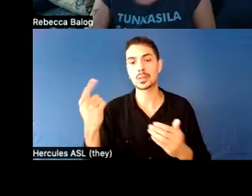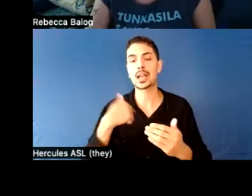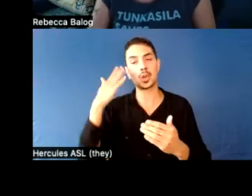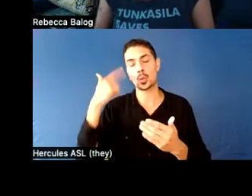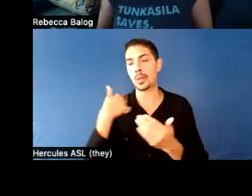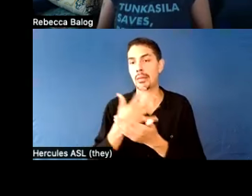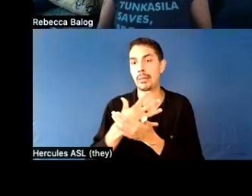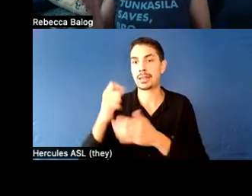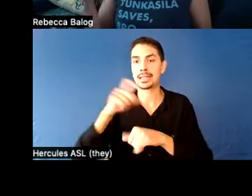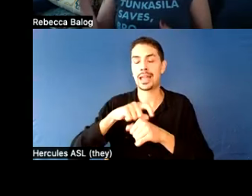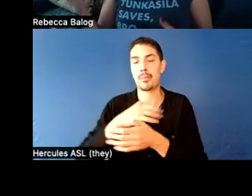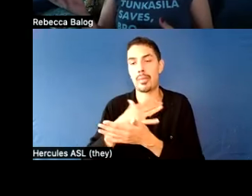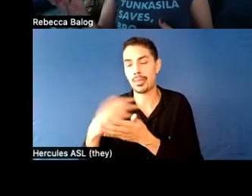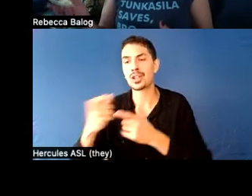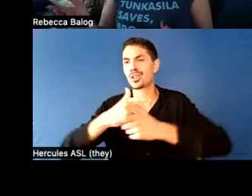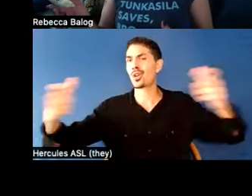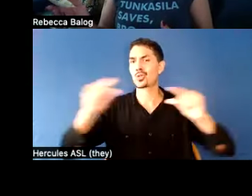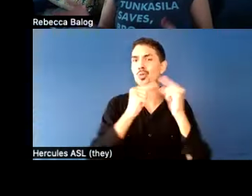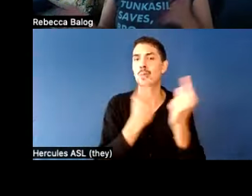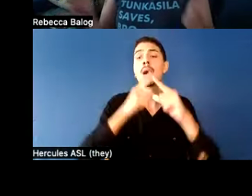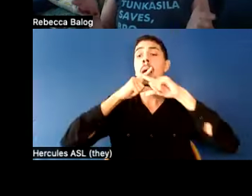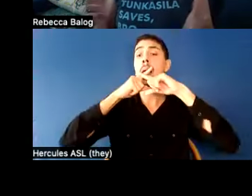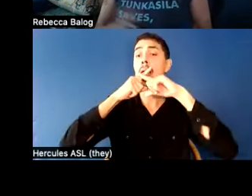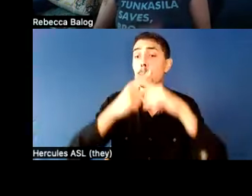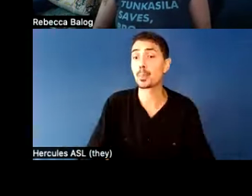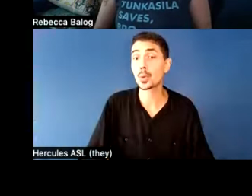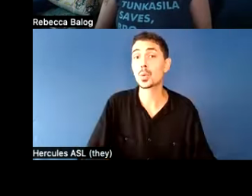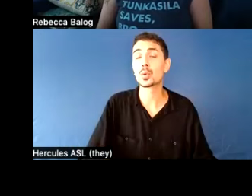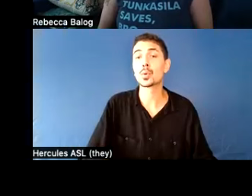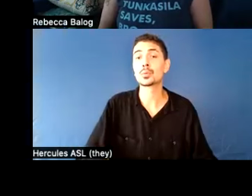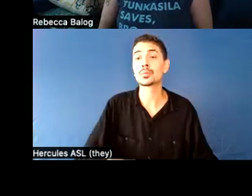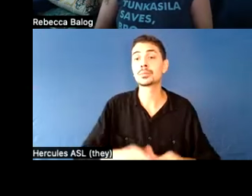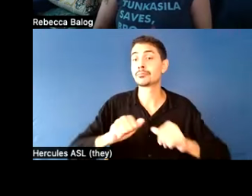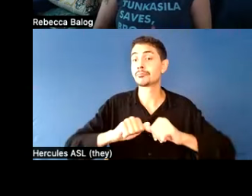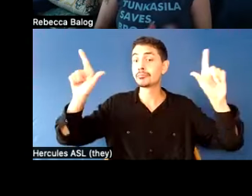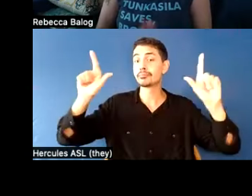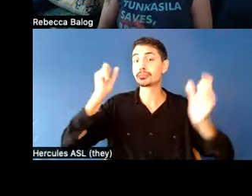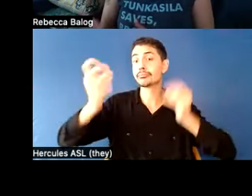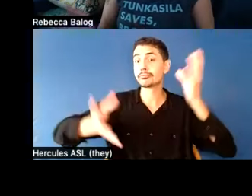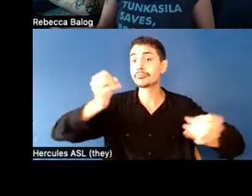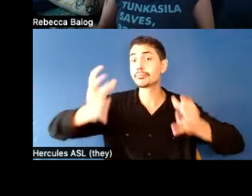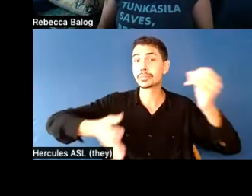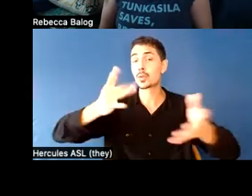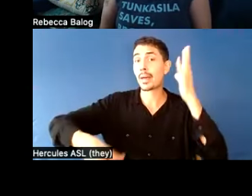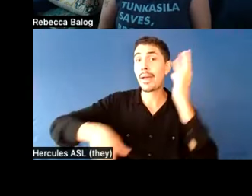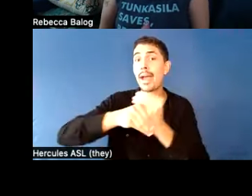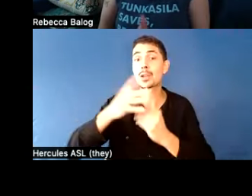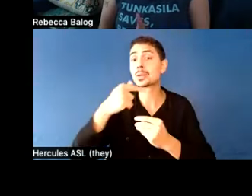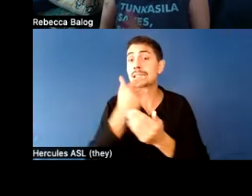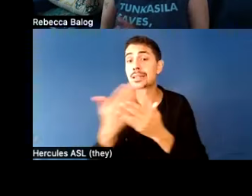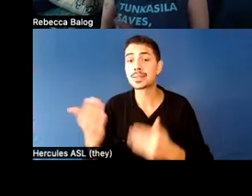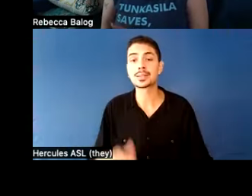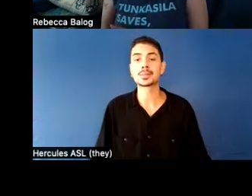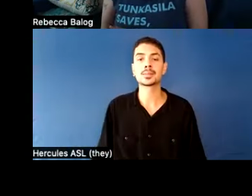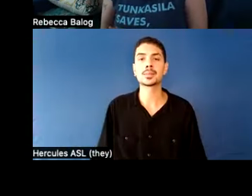time. So large group, please unmute if you'd like to chime in, add to the chat a critical look at typical risk assessment forms